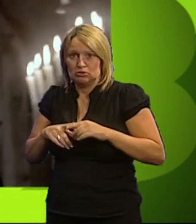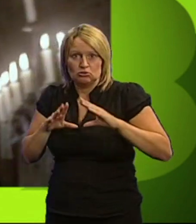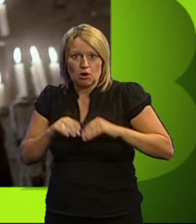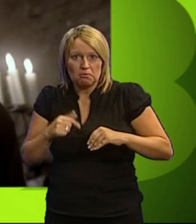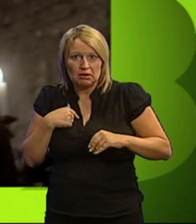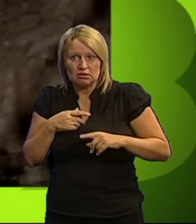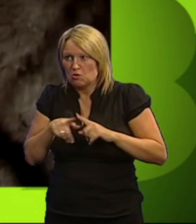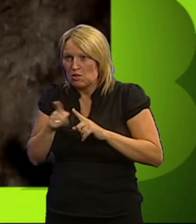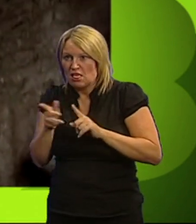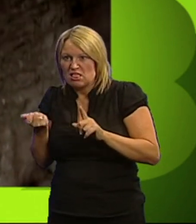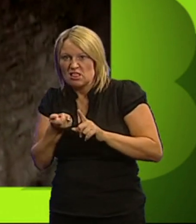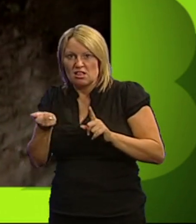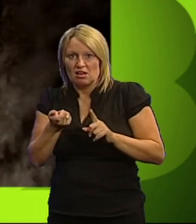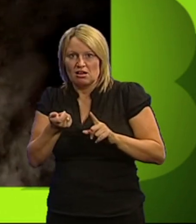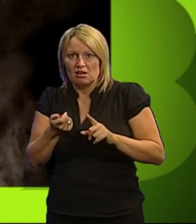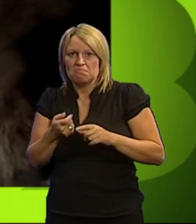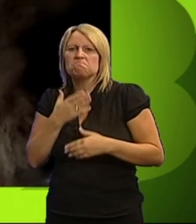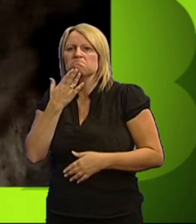from slaying you as well?